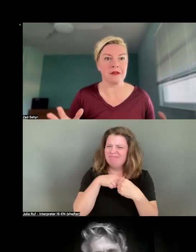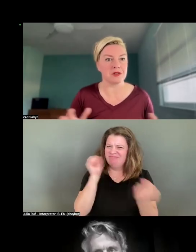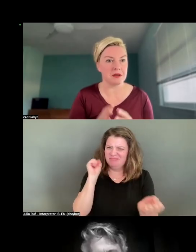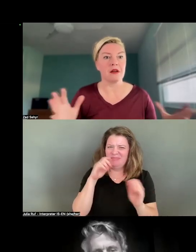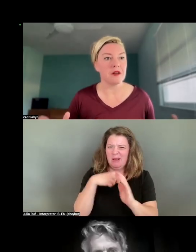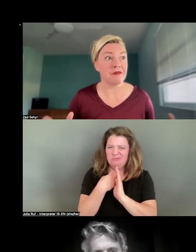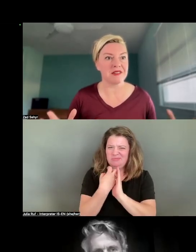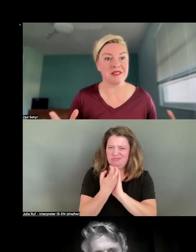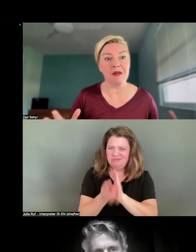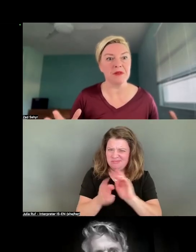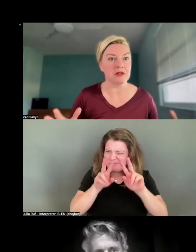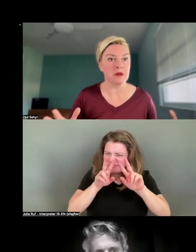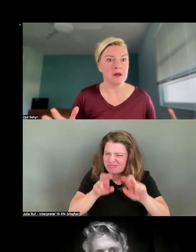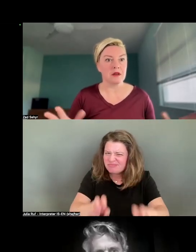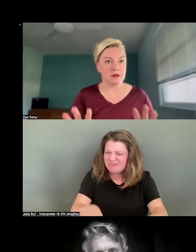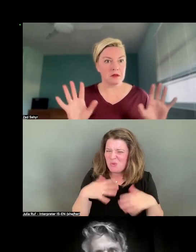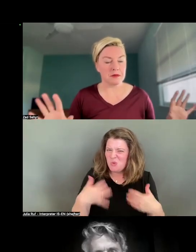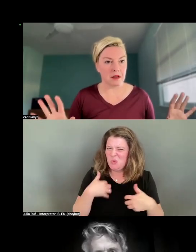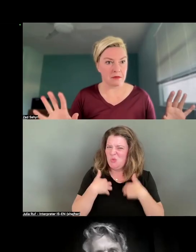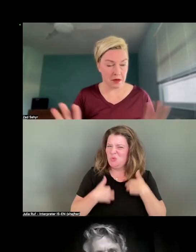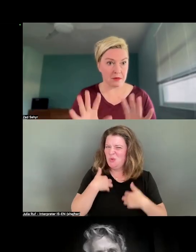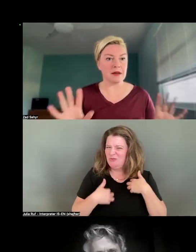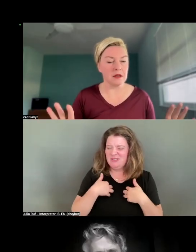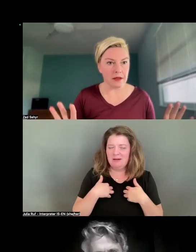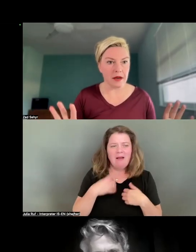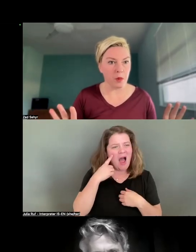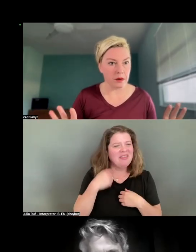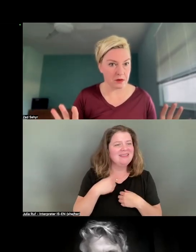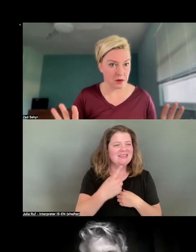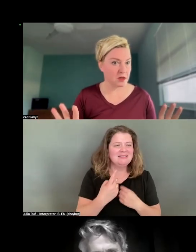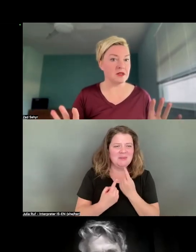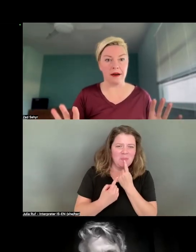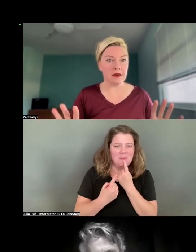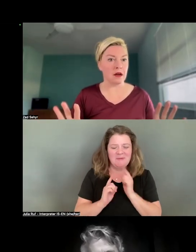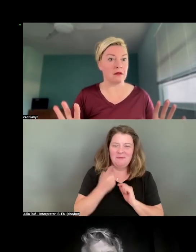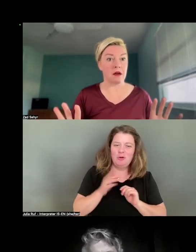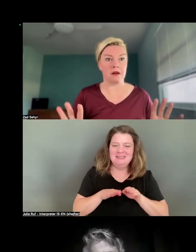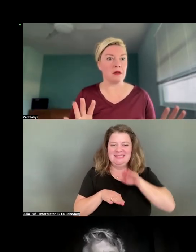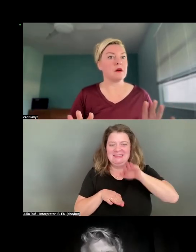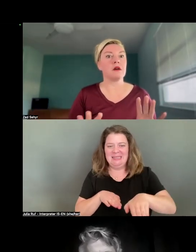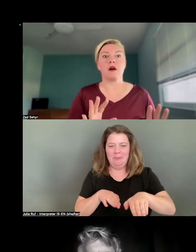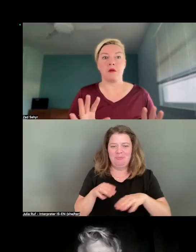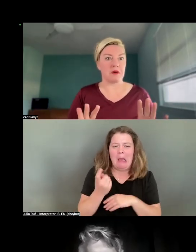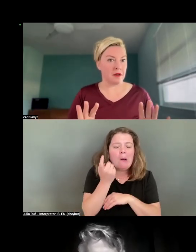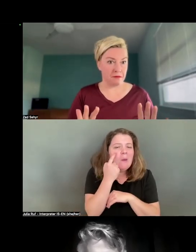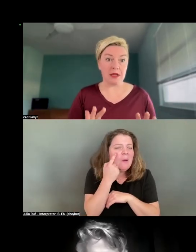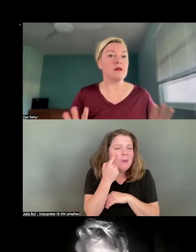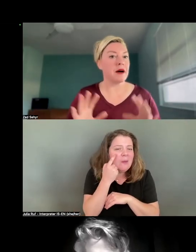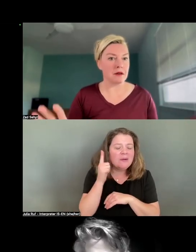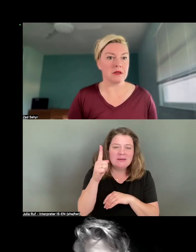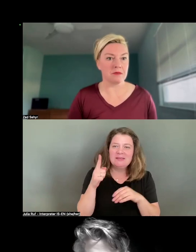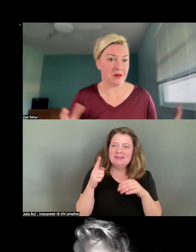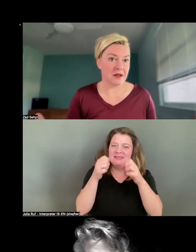is kind of just the first step to sort of, take a look at what are the structures like, and then kind of